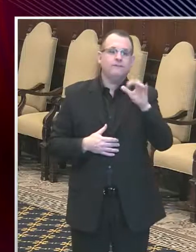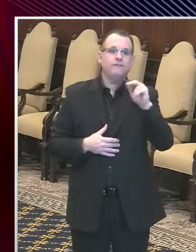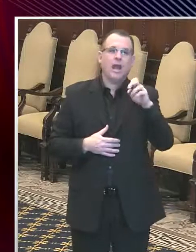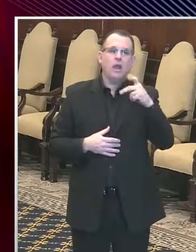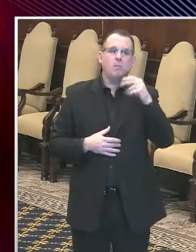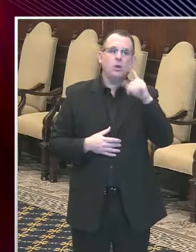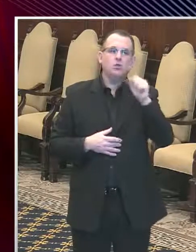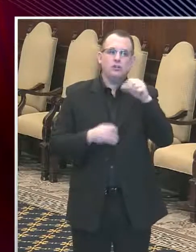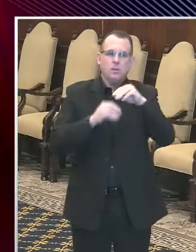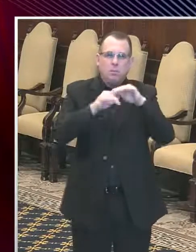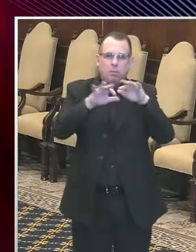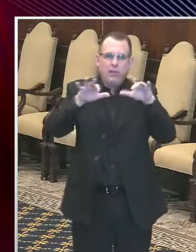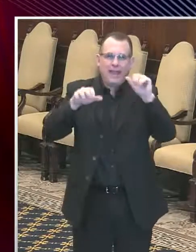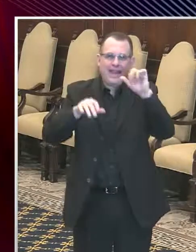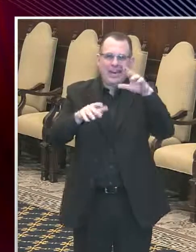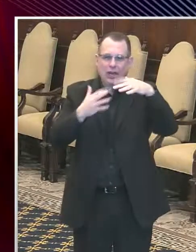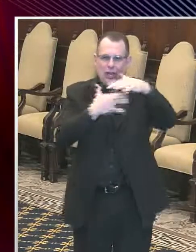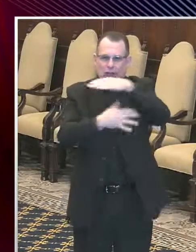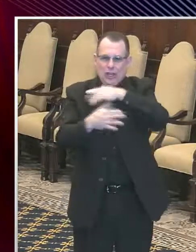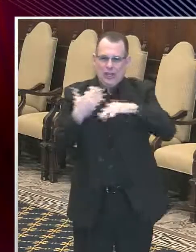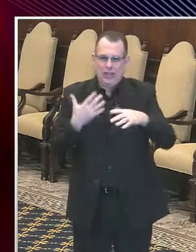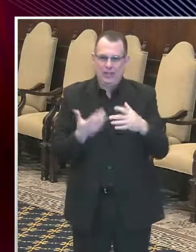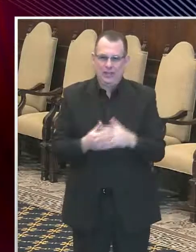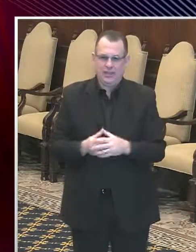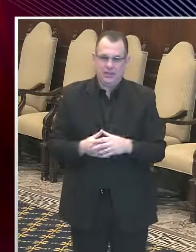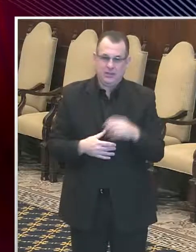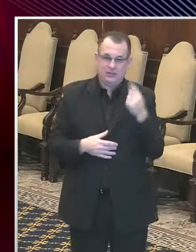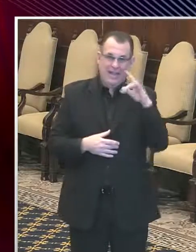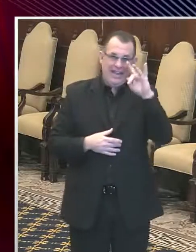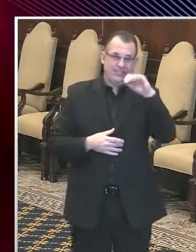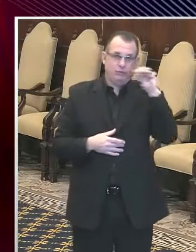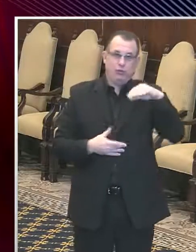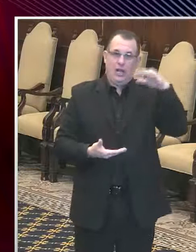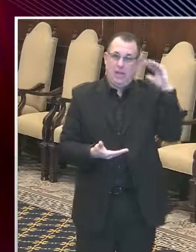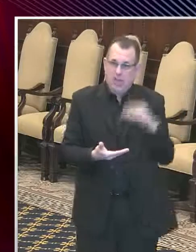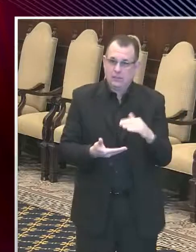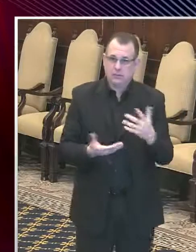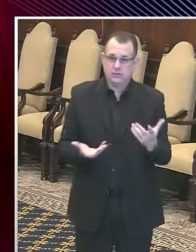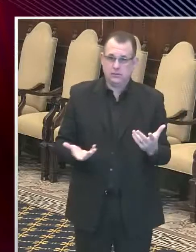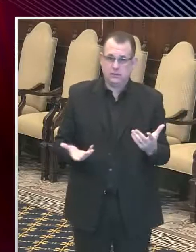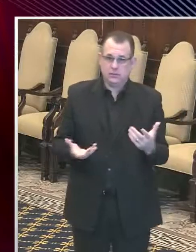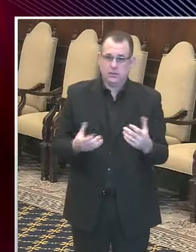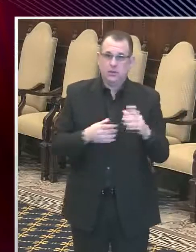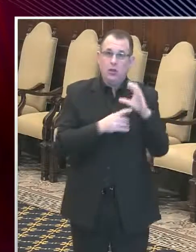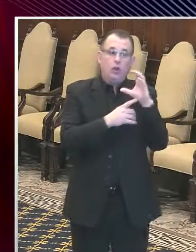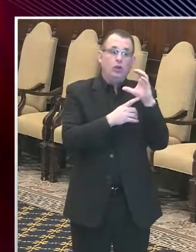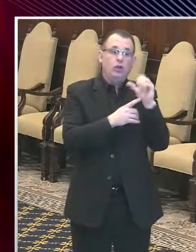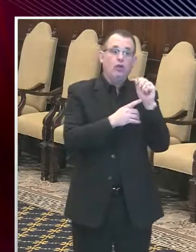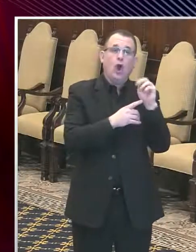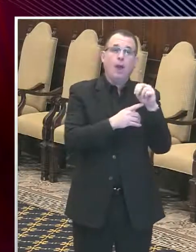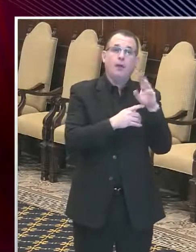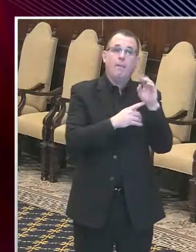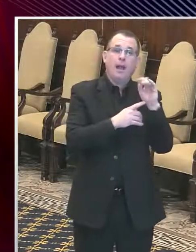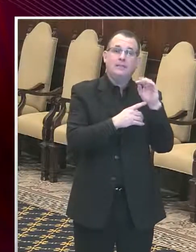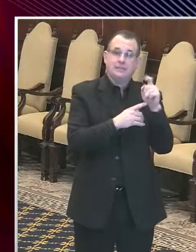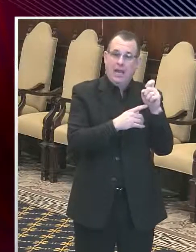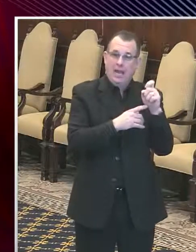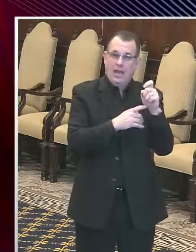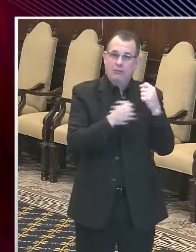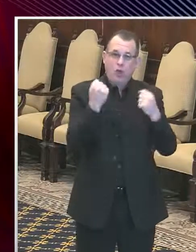18%. Nitrogen dioxide, down 22%. Carbon monoxide, particularly what comes out of cars, down